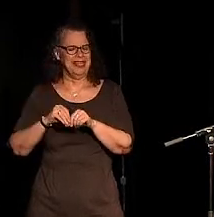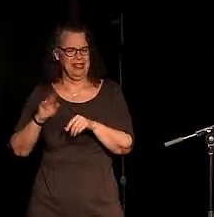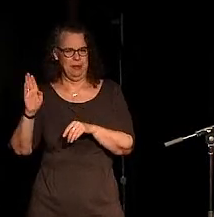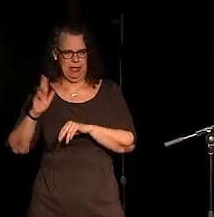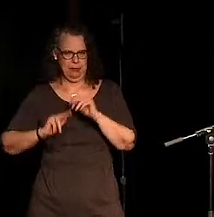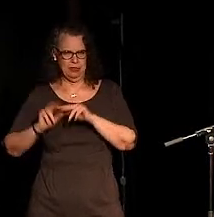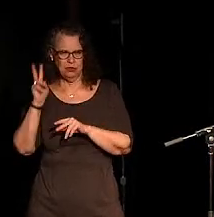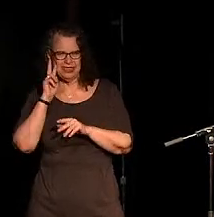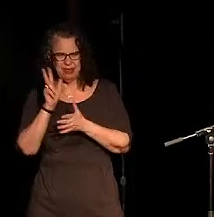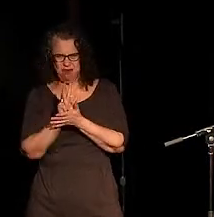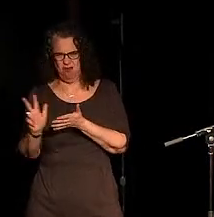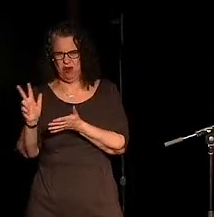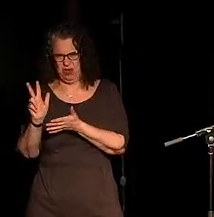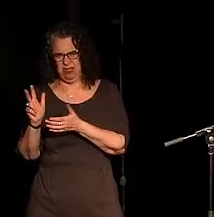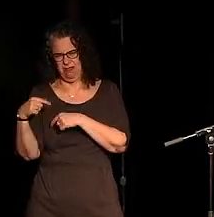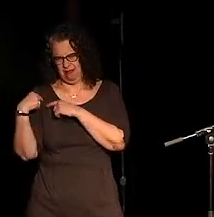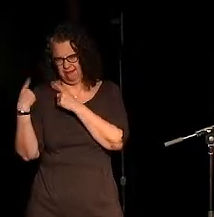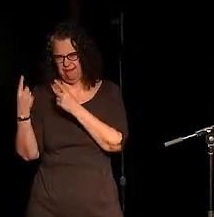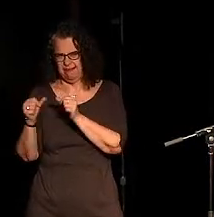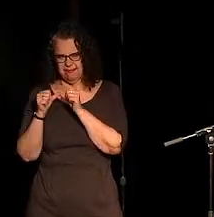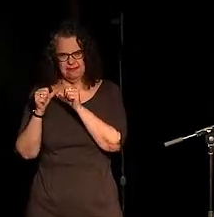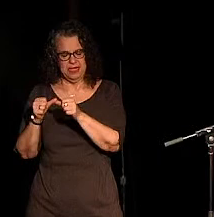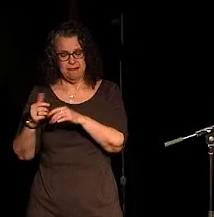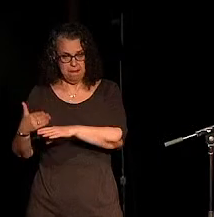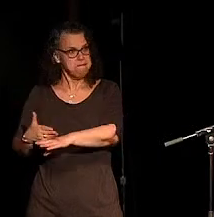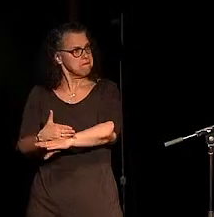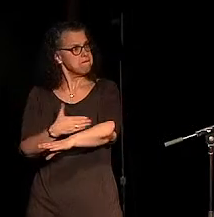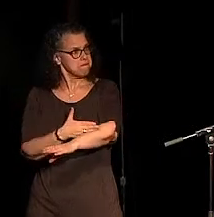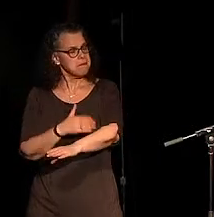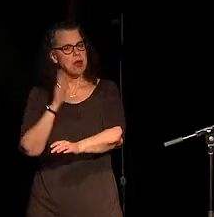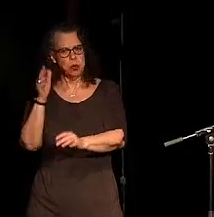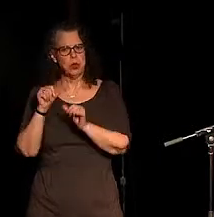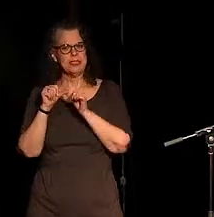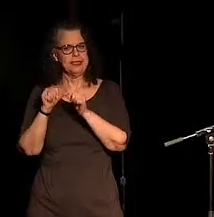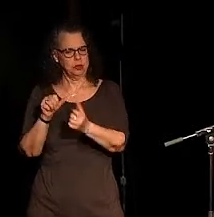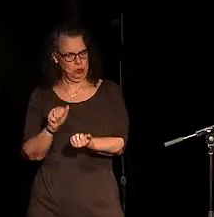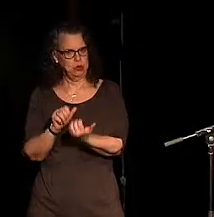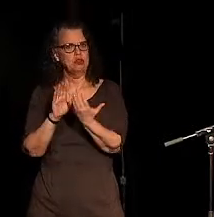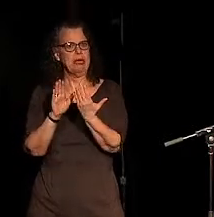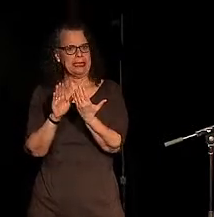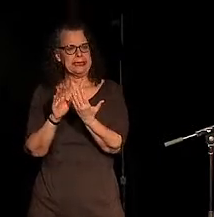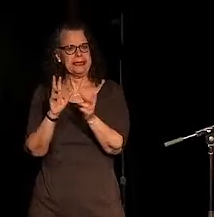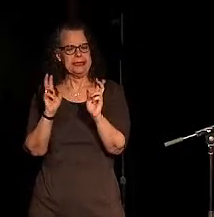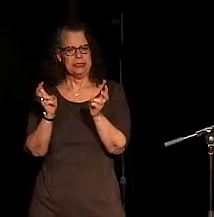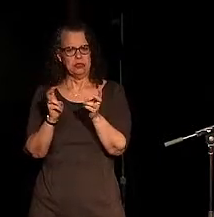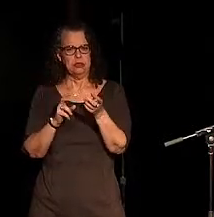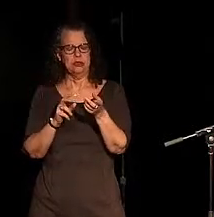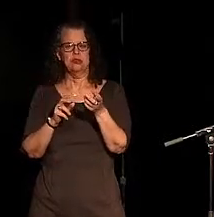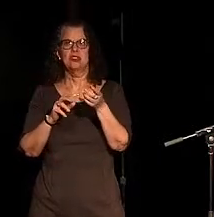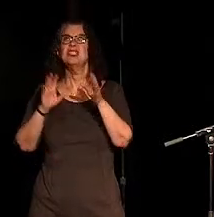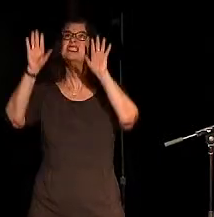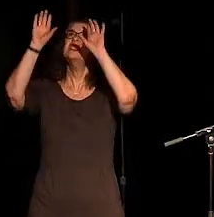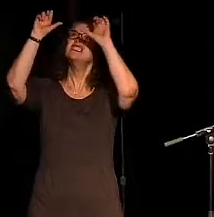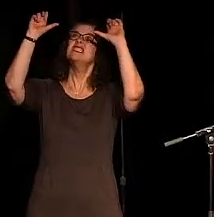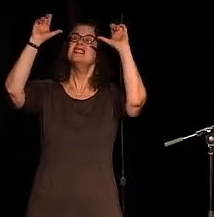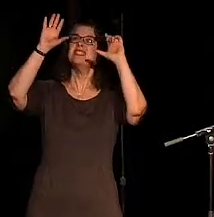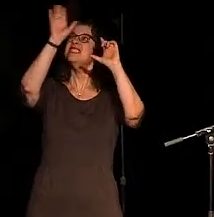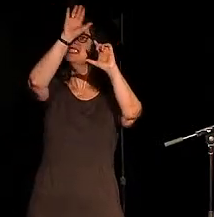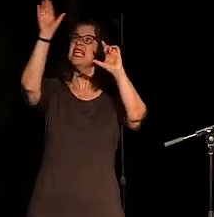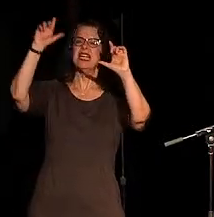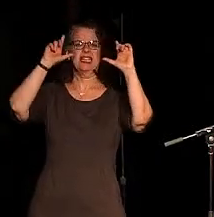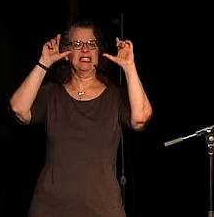the last 3 weeks. They've made a lot of progress. We'll continue to do it to address replacement of ceiling tiles,